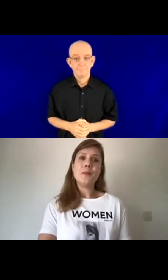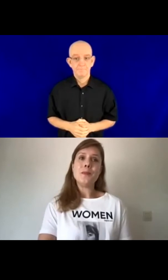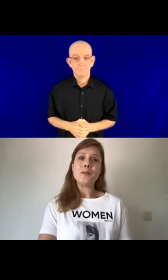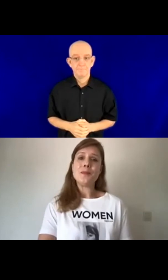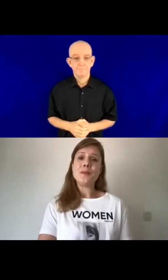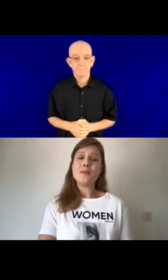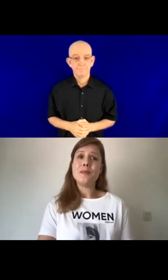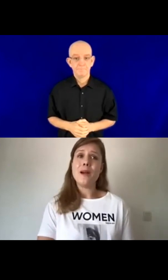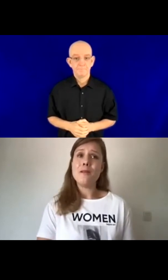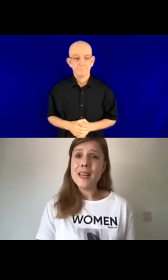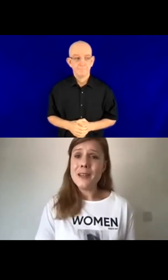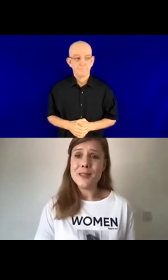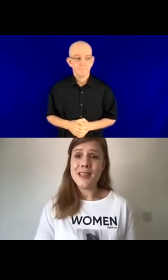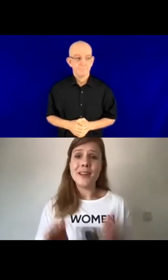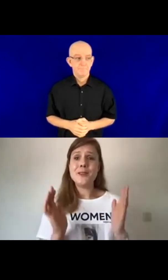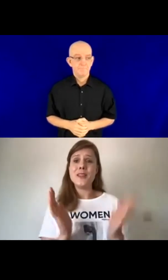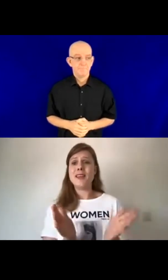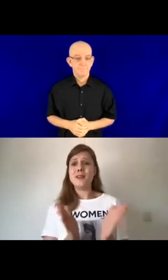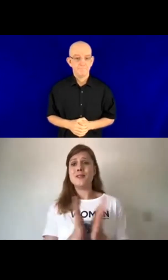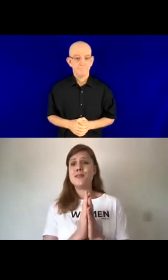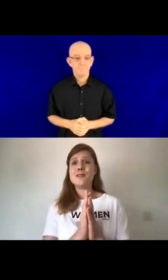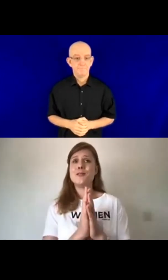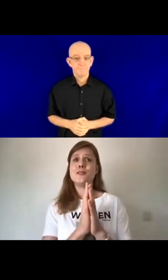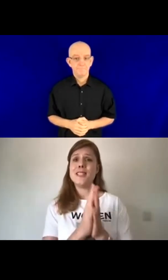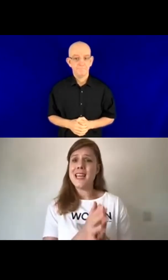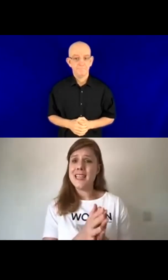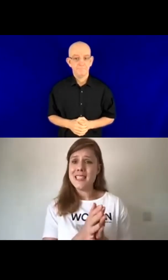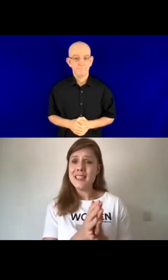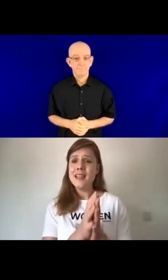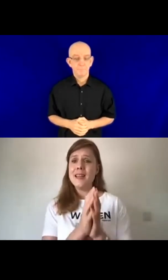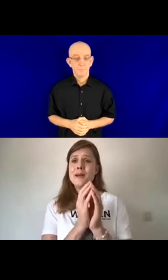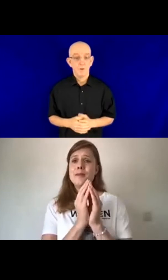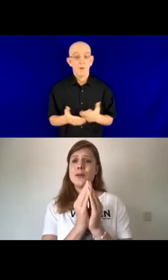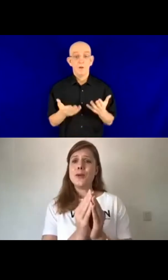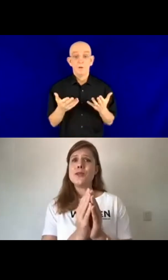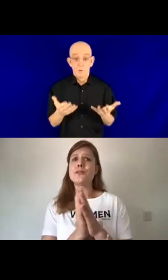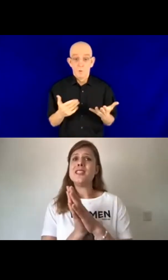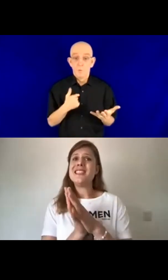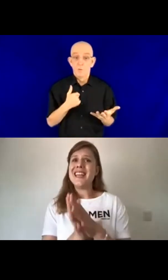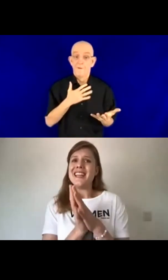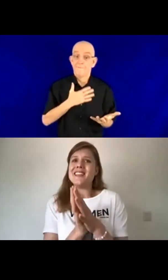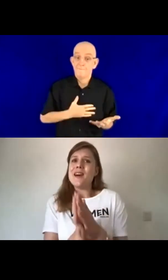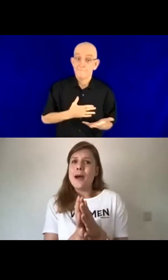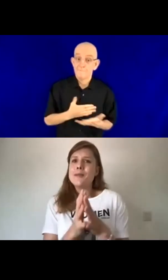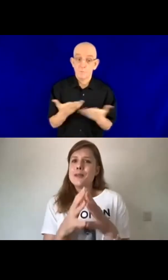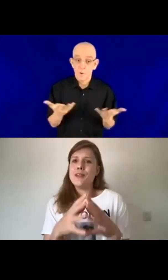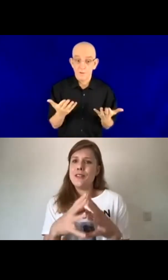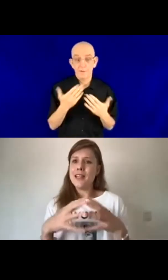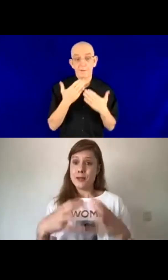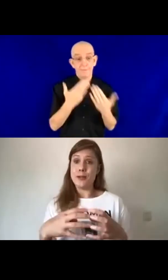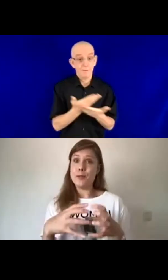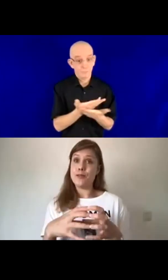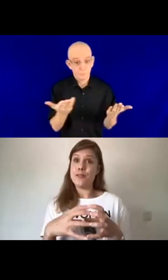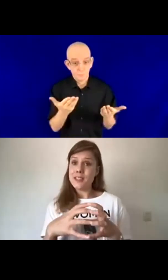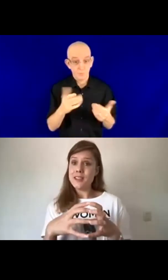So I really would like to thank you, first of all, for attending, but also for taking the time to reflect